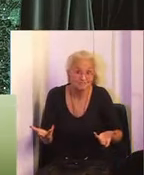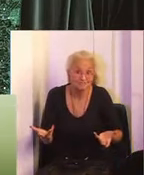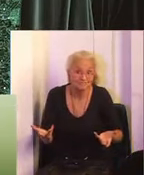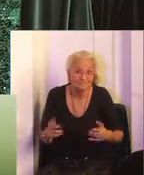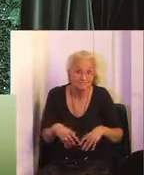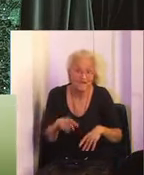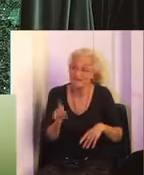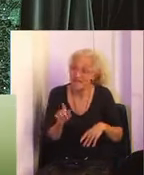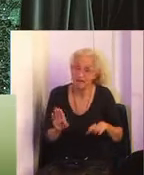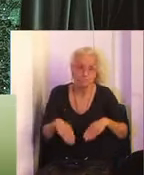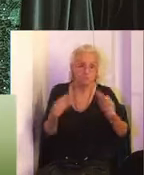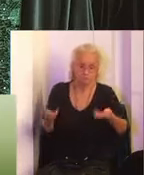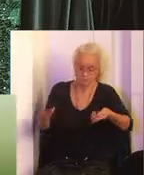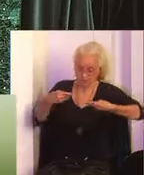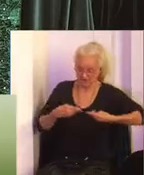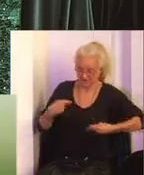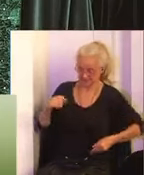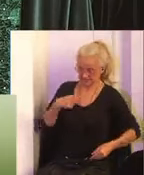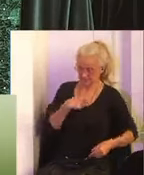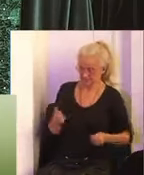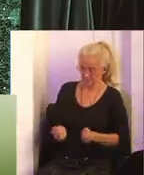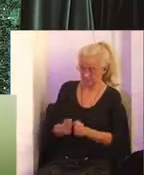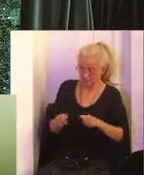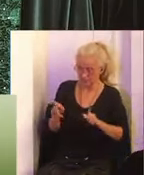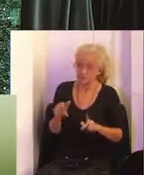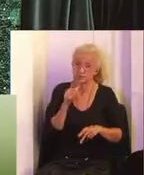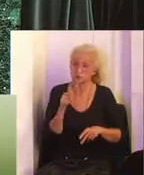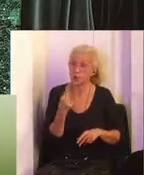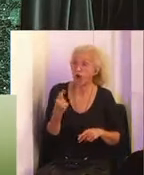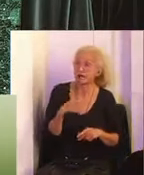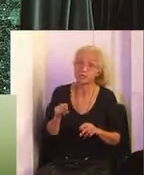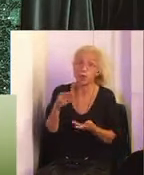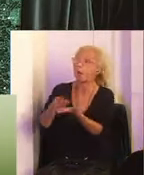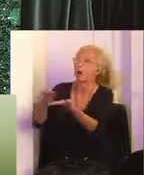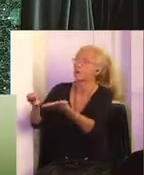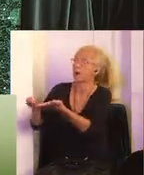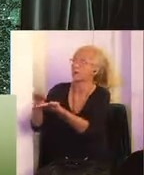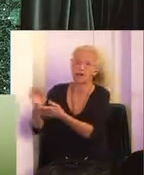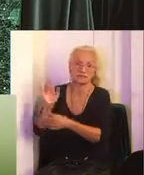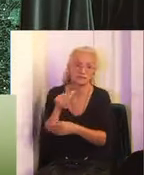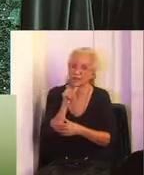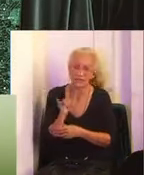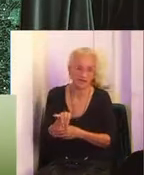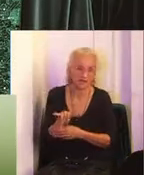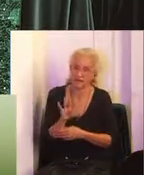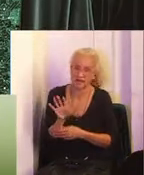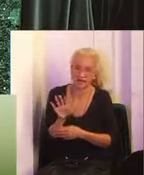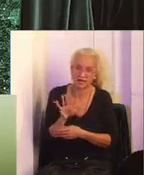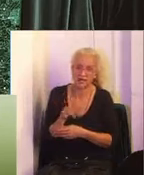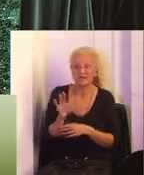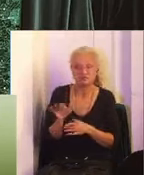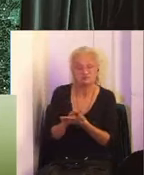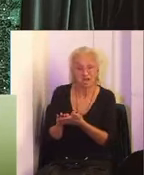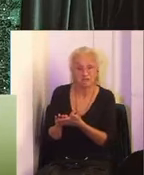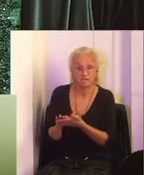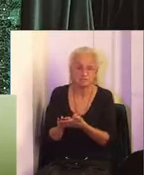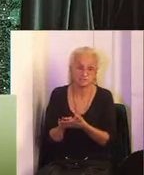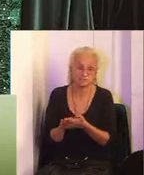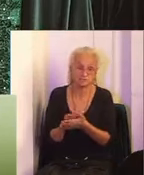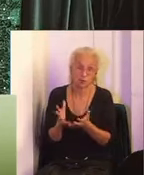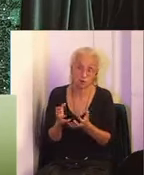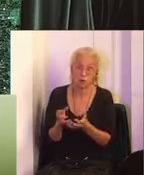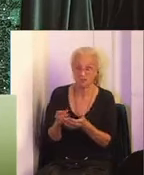It provides us with an opportunity. It's not just so I can go buy whatever I want, even though that's nice and we all